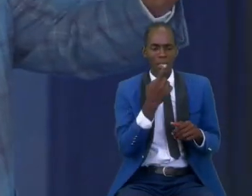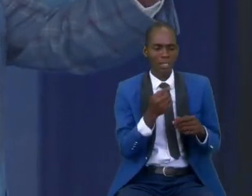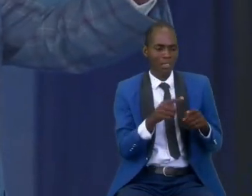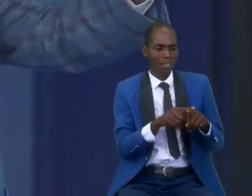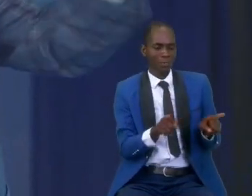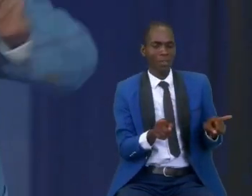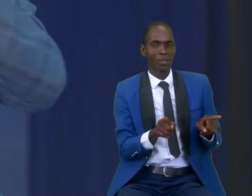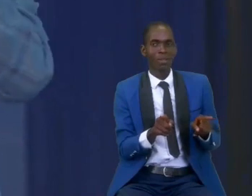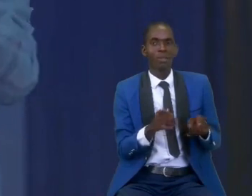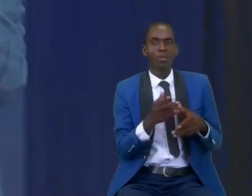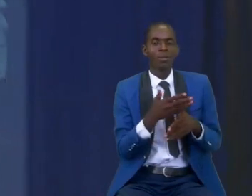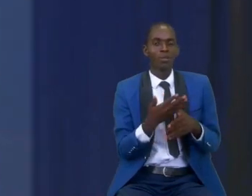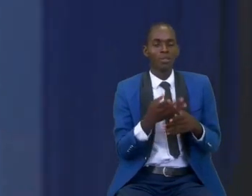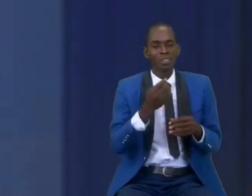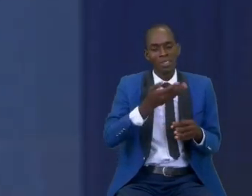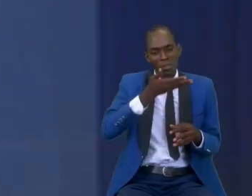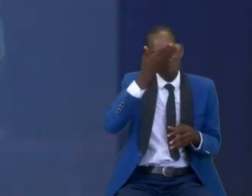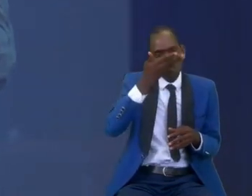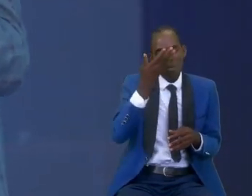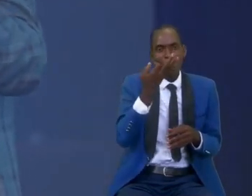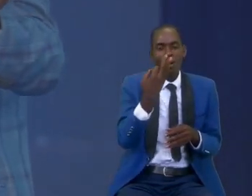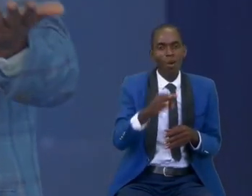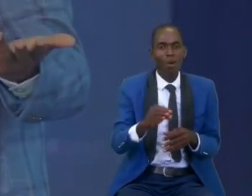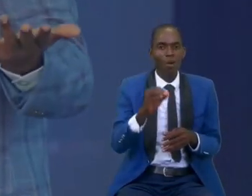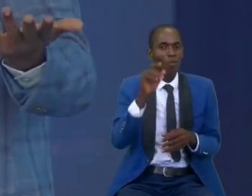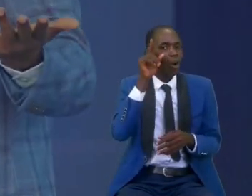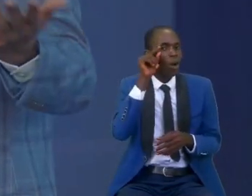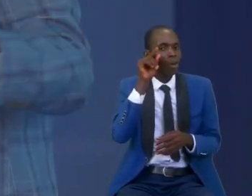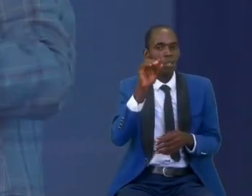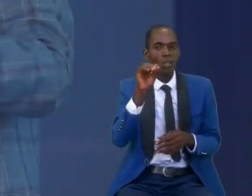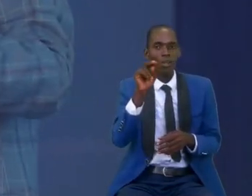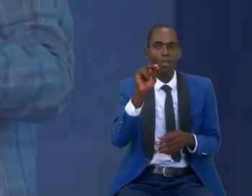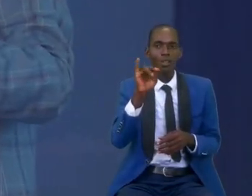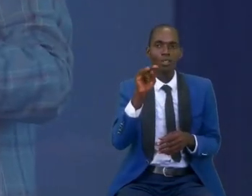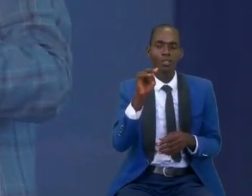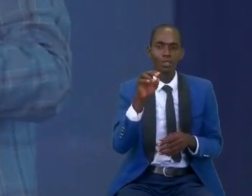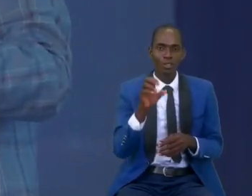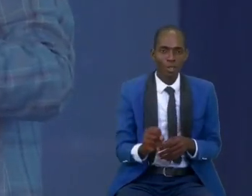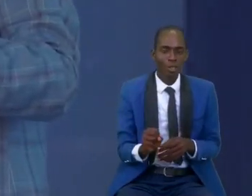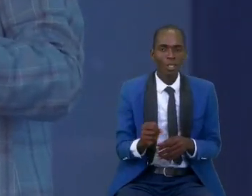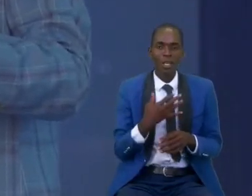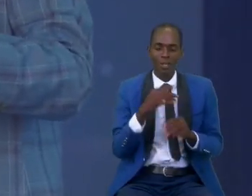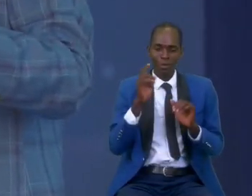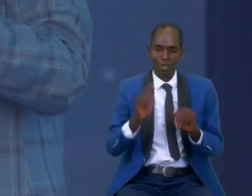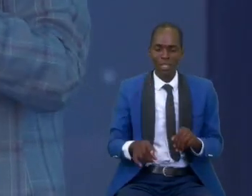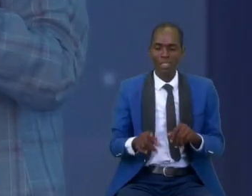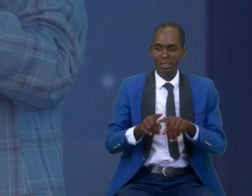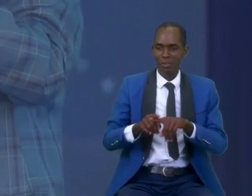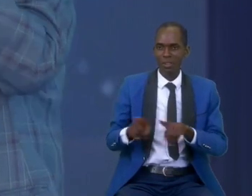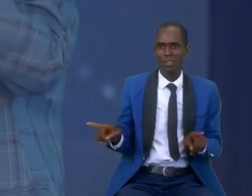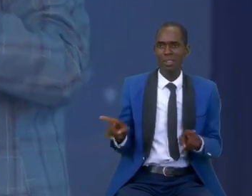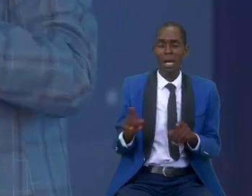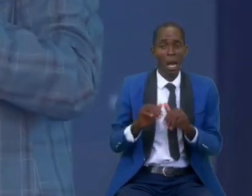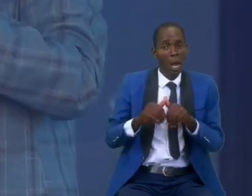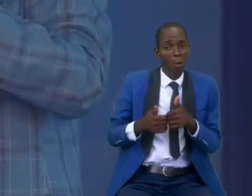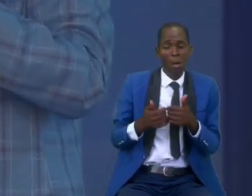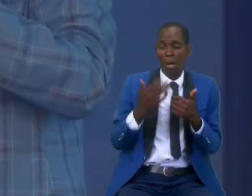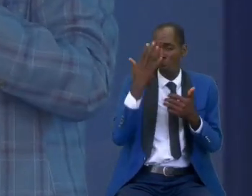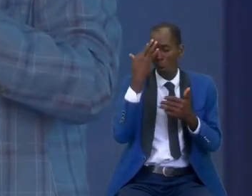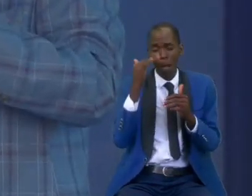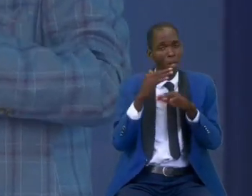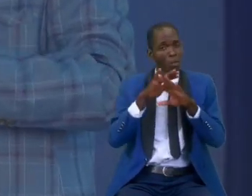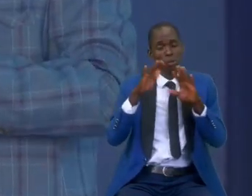the oil. I can differentiate, I don't know how or why, I can tell the difference of the smell of